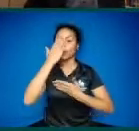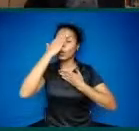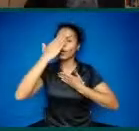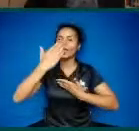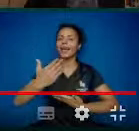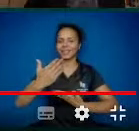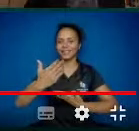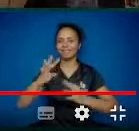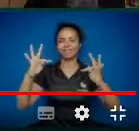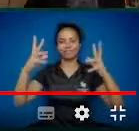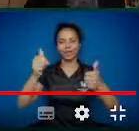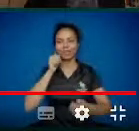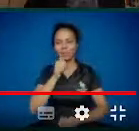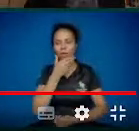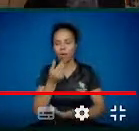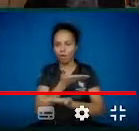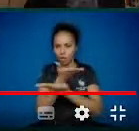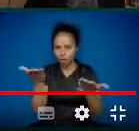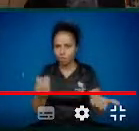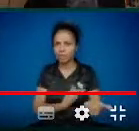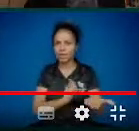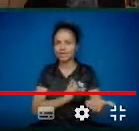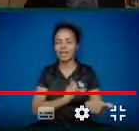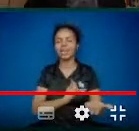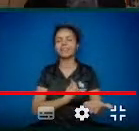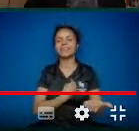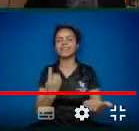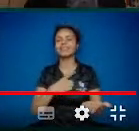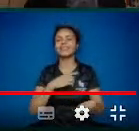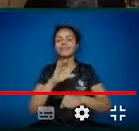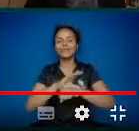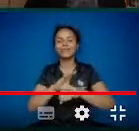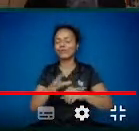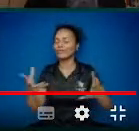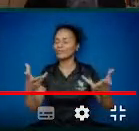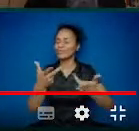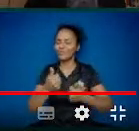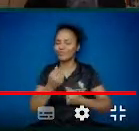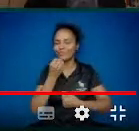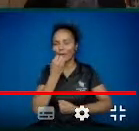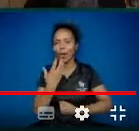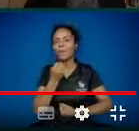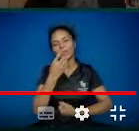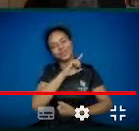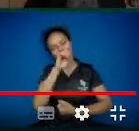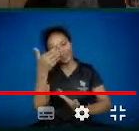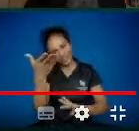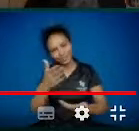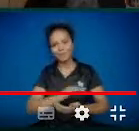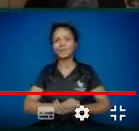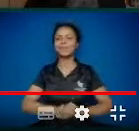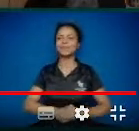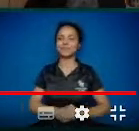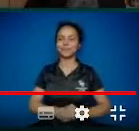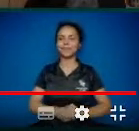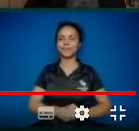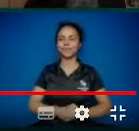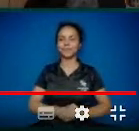Thank you all, and I hope you have a great workshop. Have a good day.